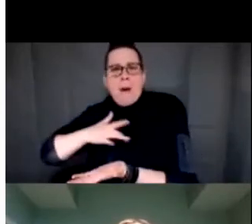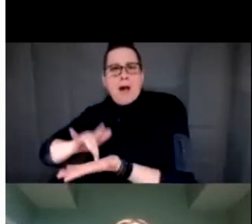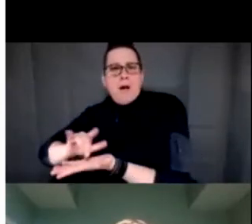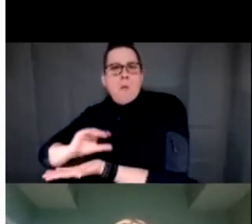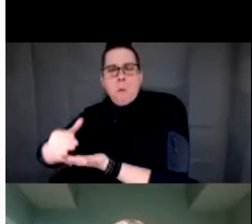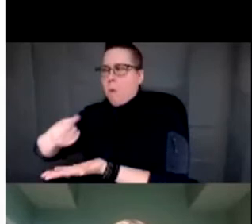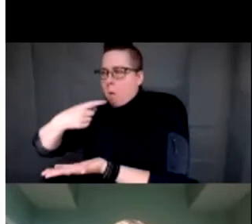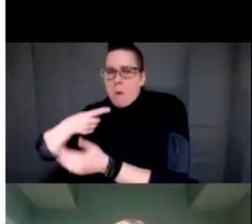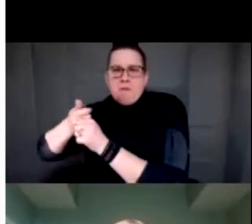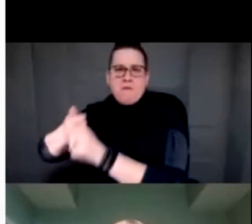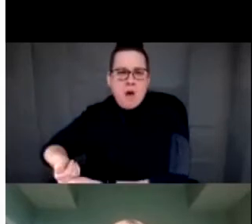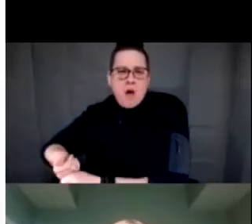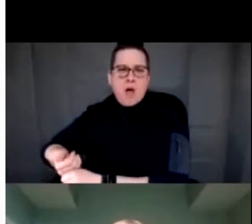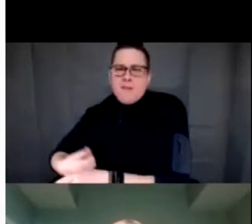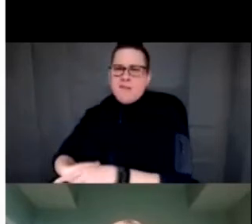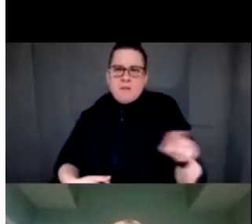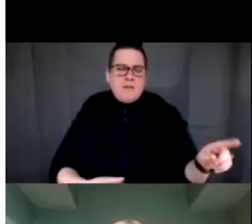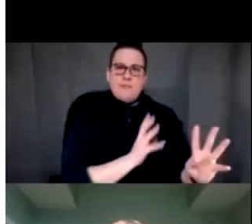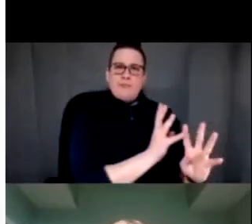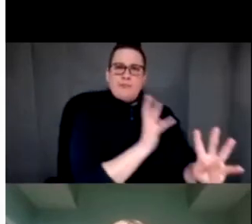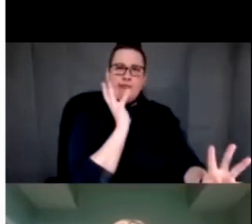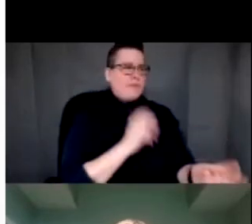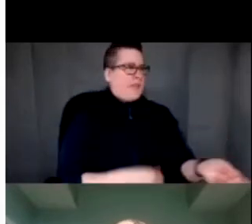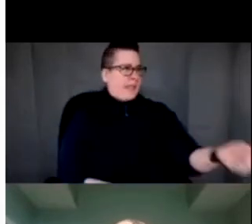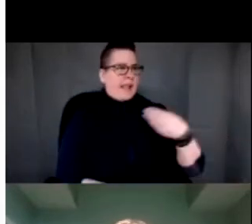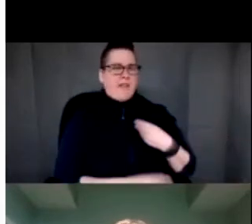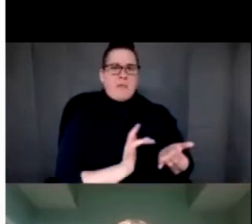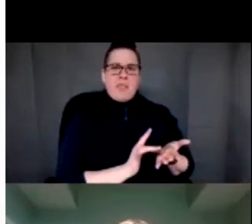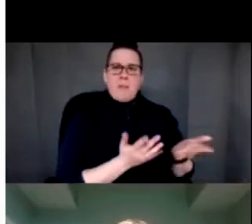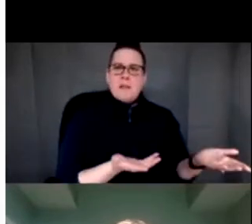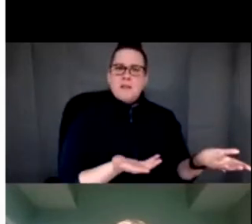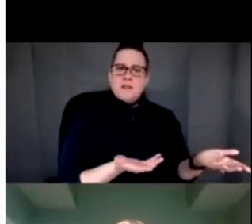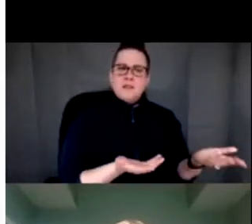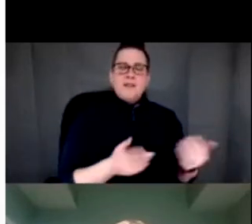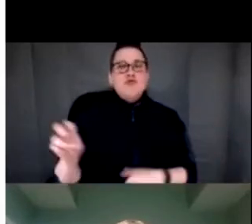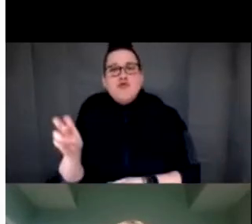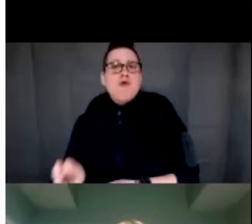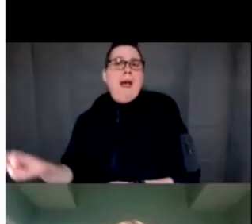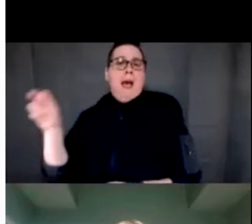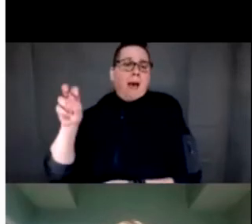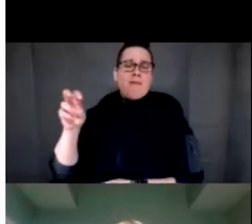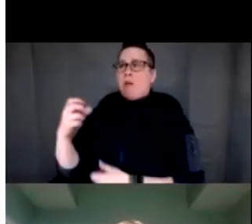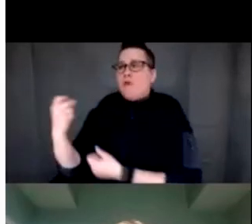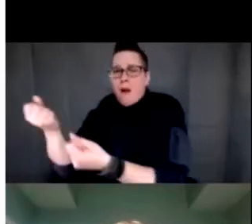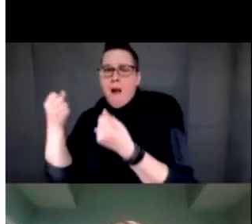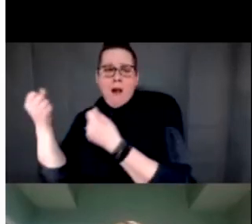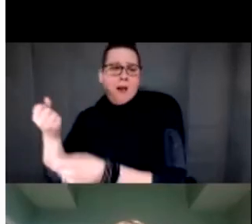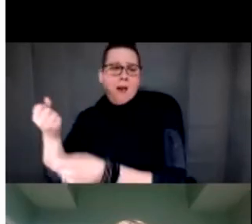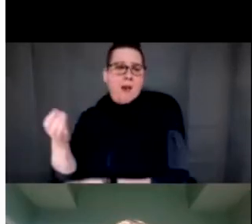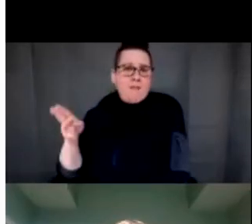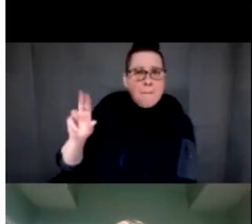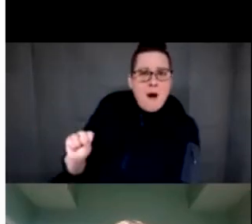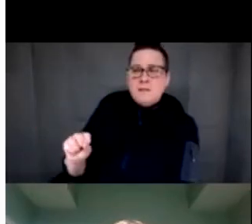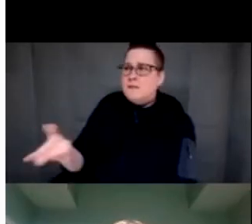stand and wait for medications to be handed to you, and traveling independently, that's certainly not